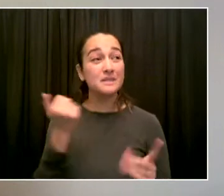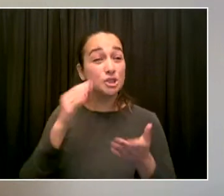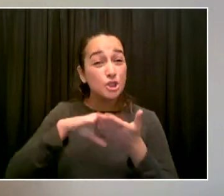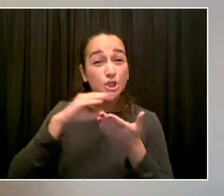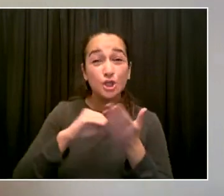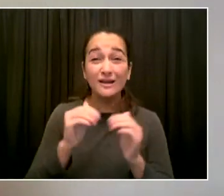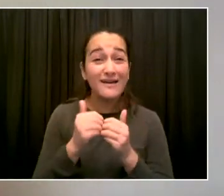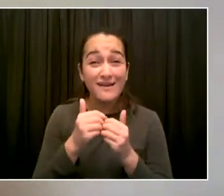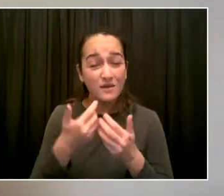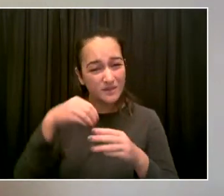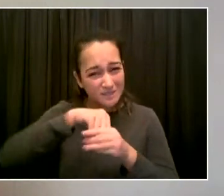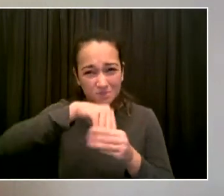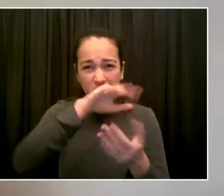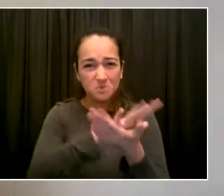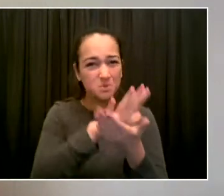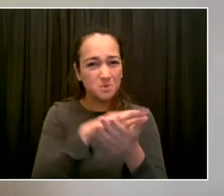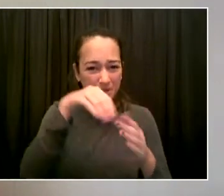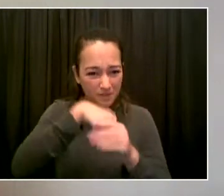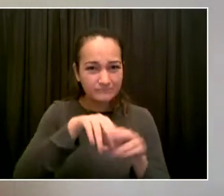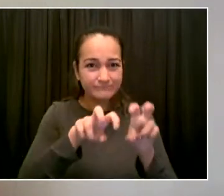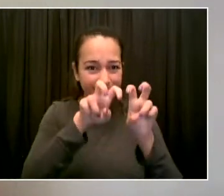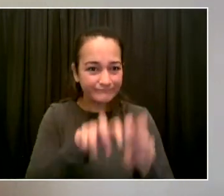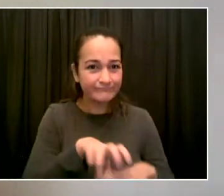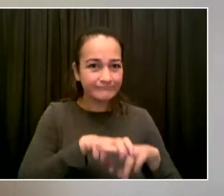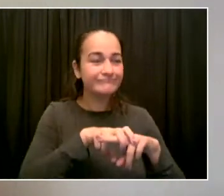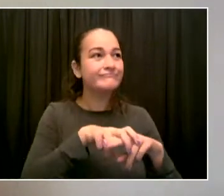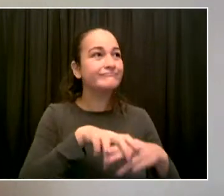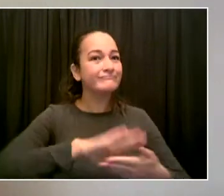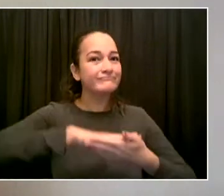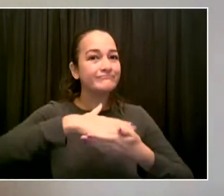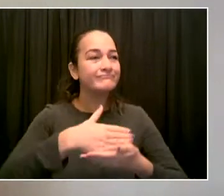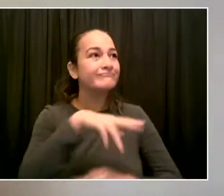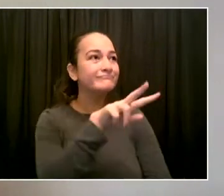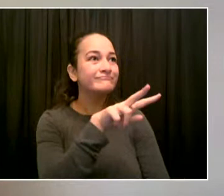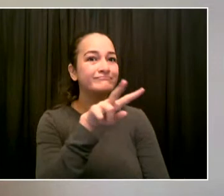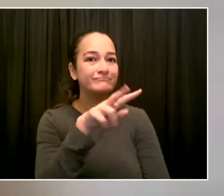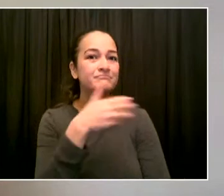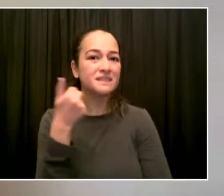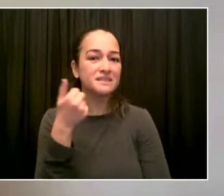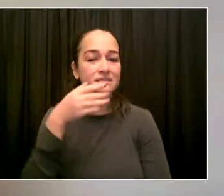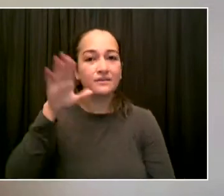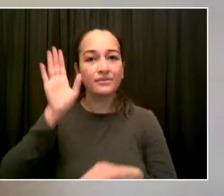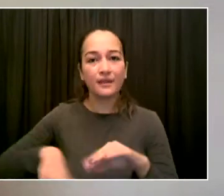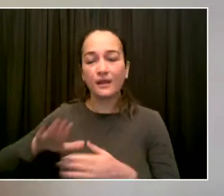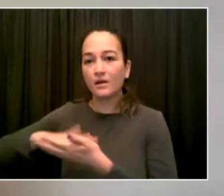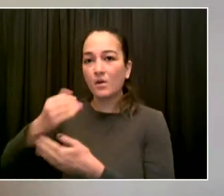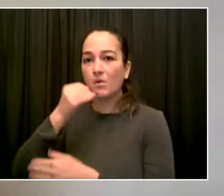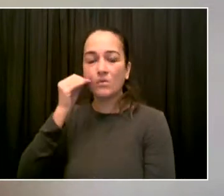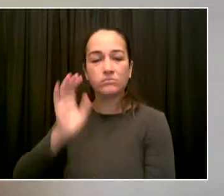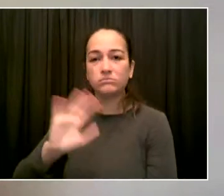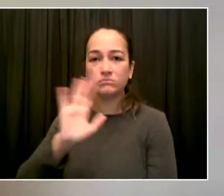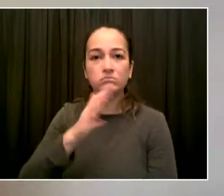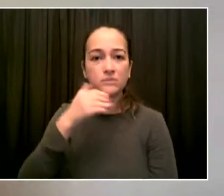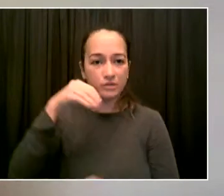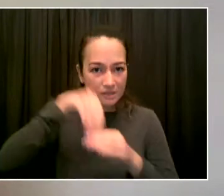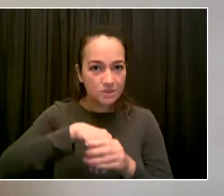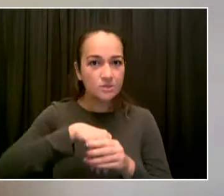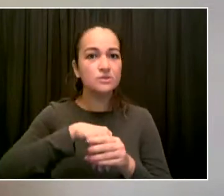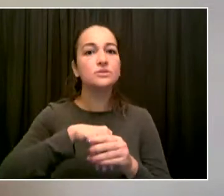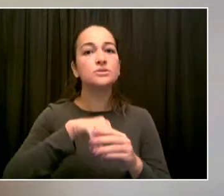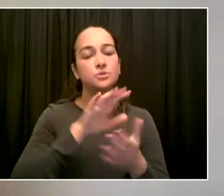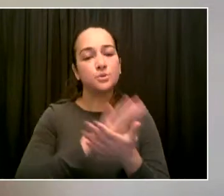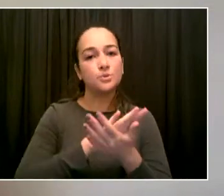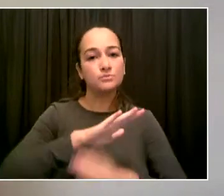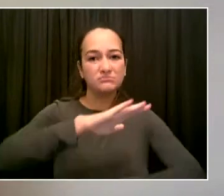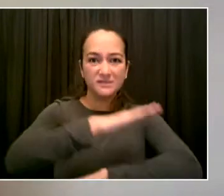is ensuring that our students get back into the classrooms and back socialized that way. And so we were ready to shift. PS 79 did a great job